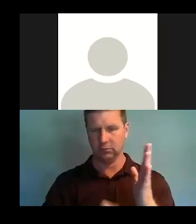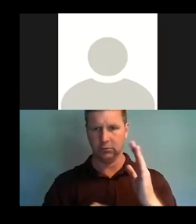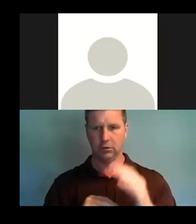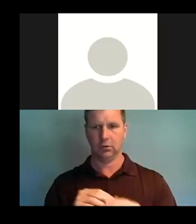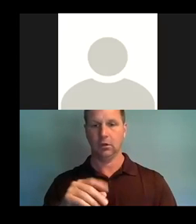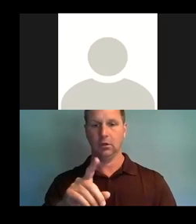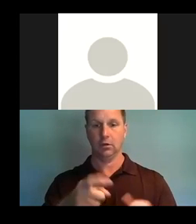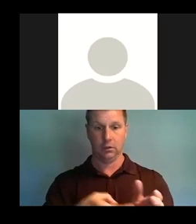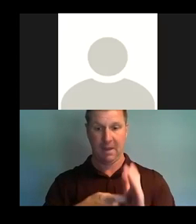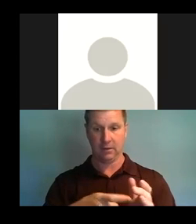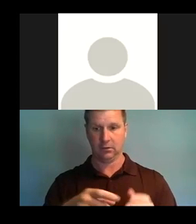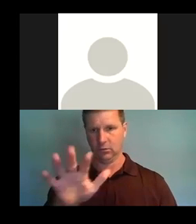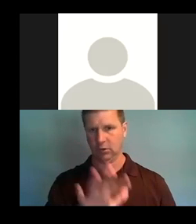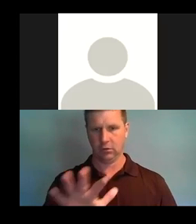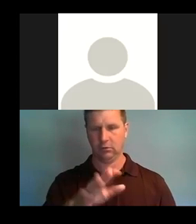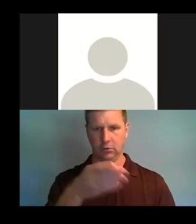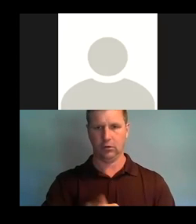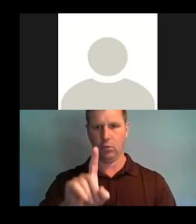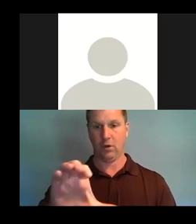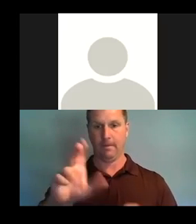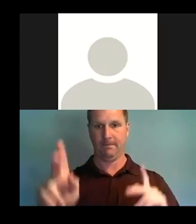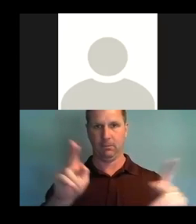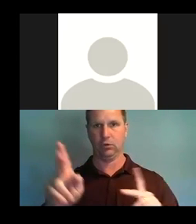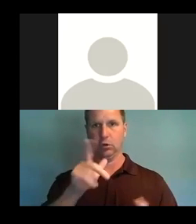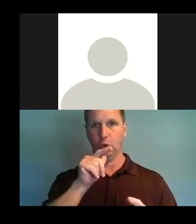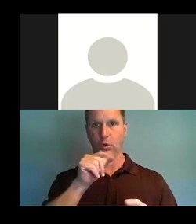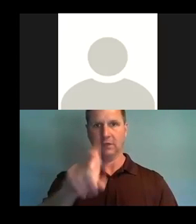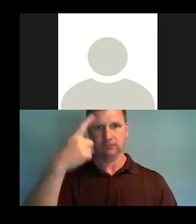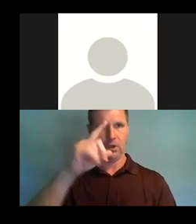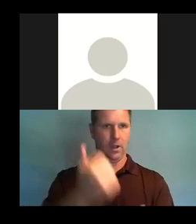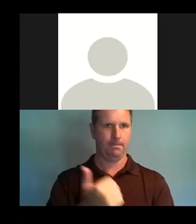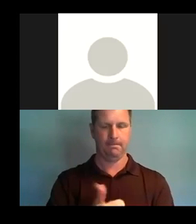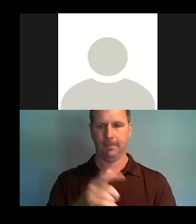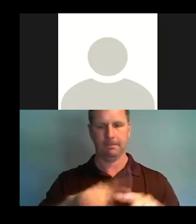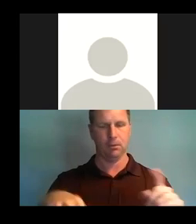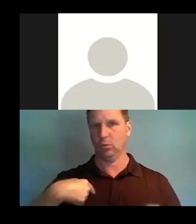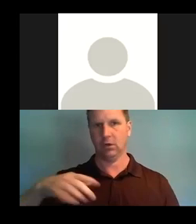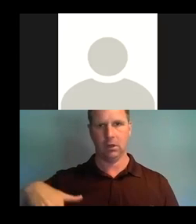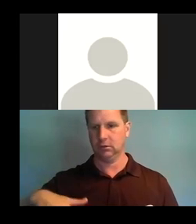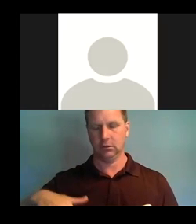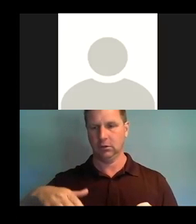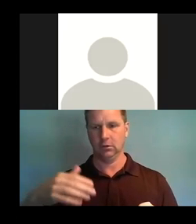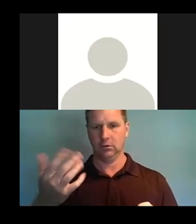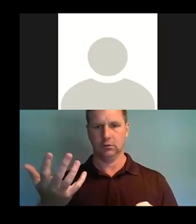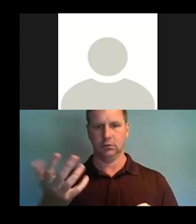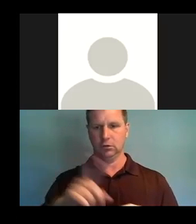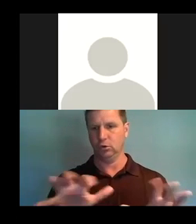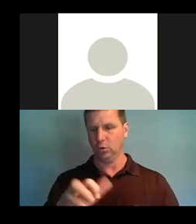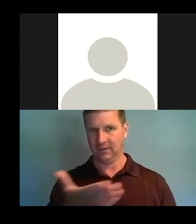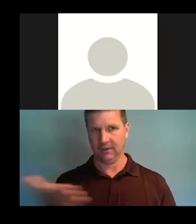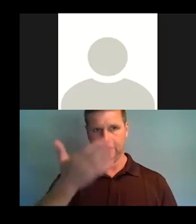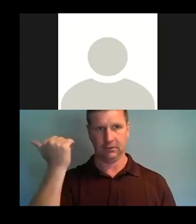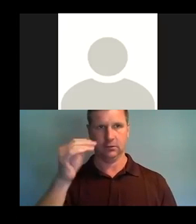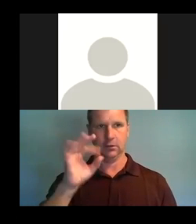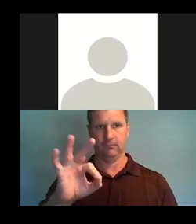has been somewhere around over 100 people who've asked for help, but we've been not able to do anything because of